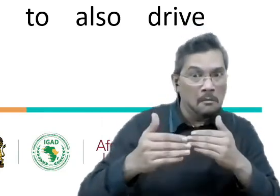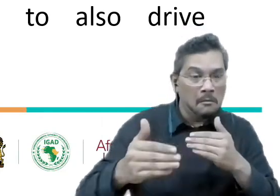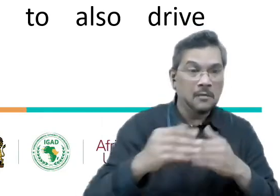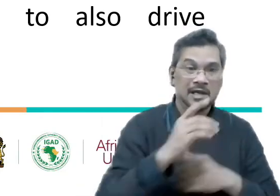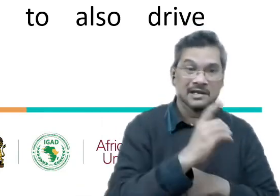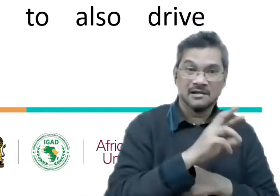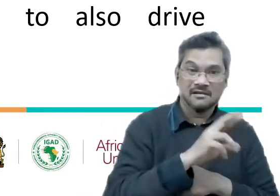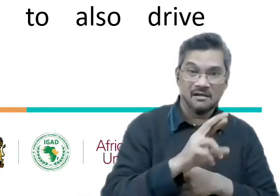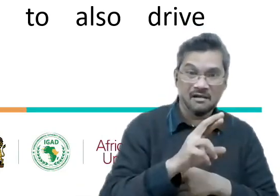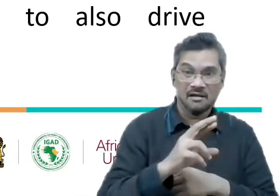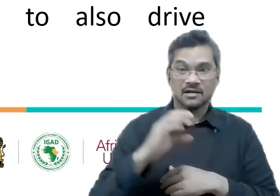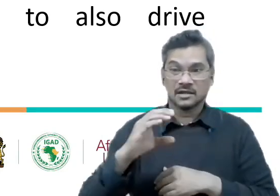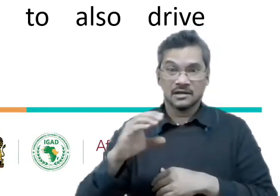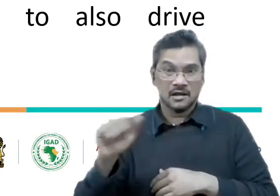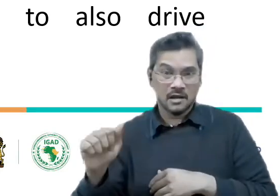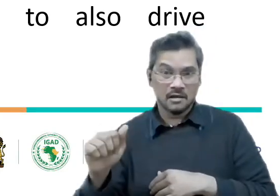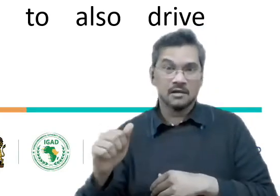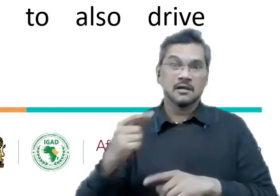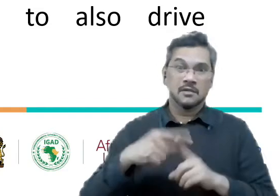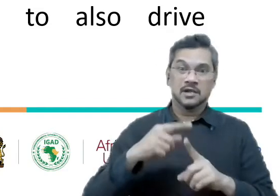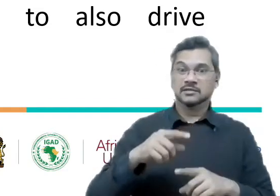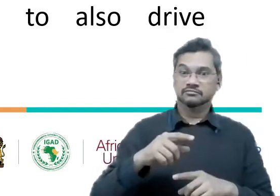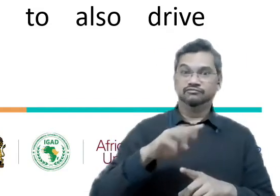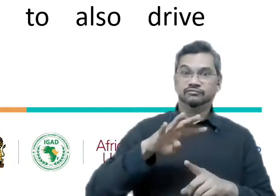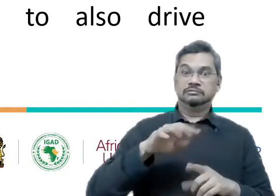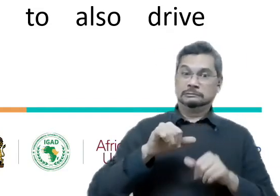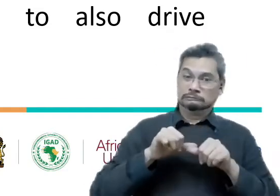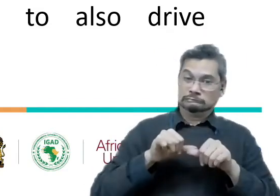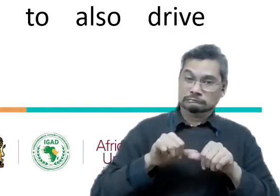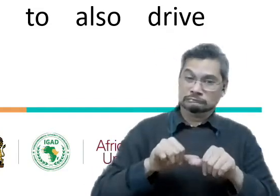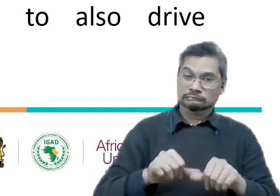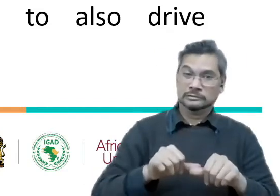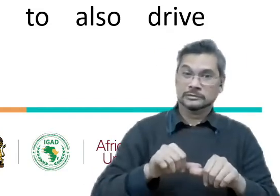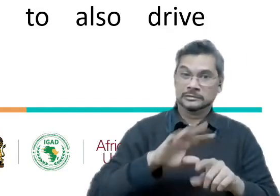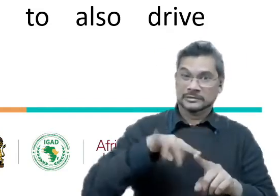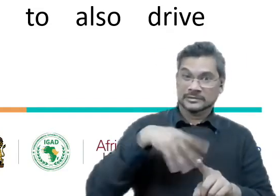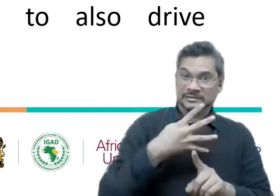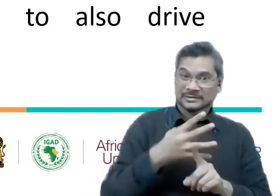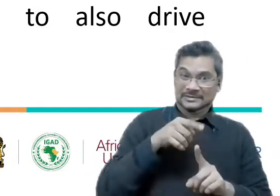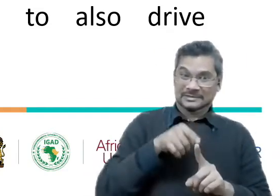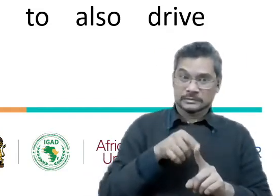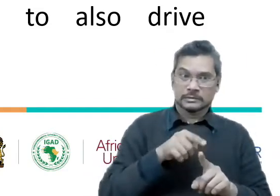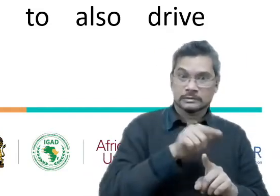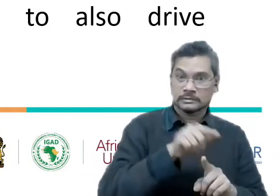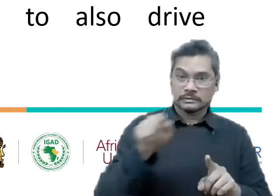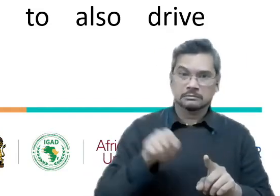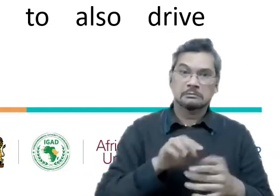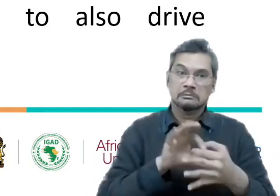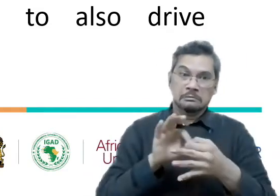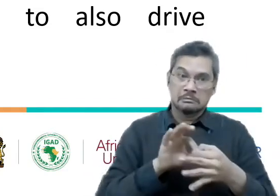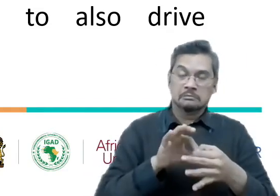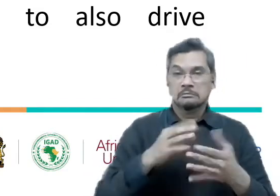development. REX would need to communicate more and share lessons among themselves because a lot is really